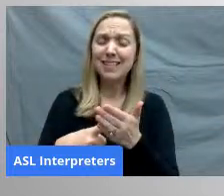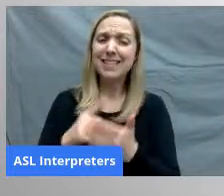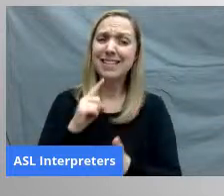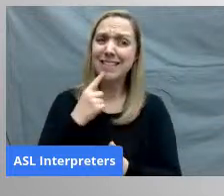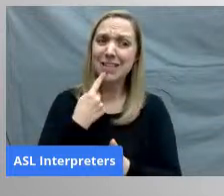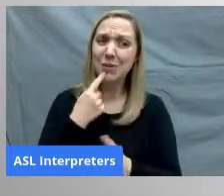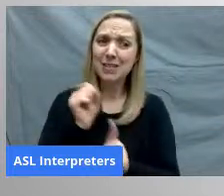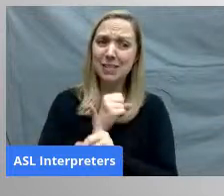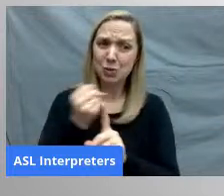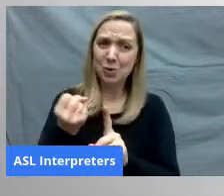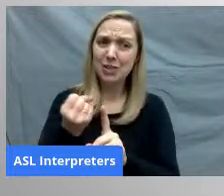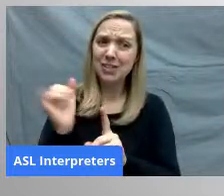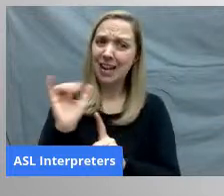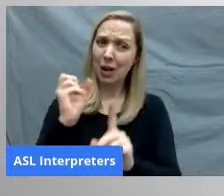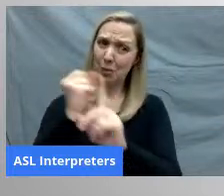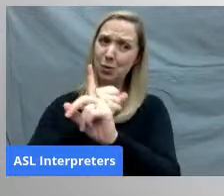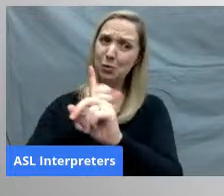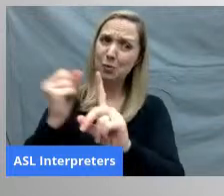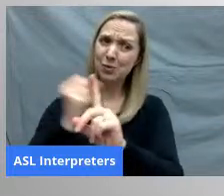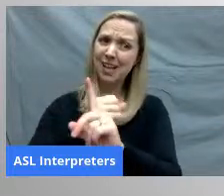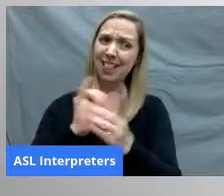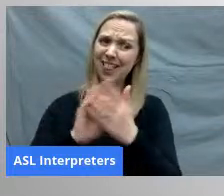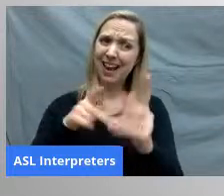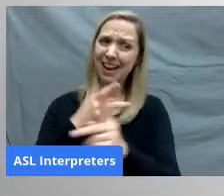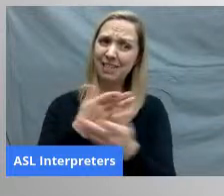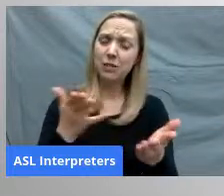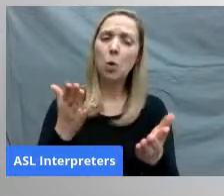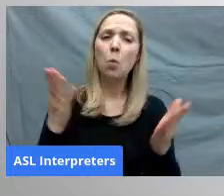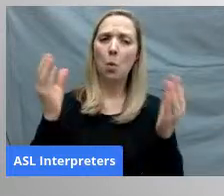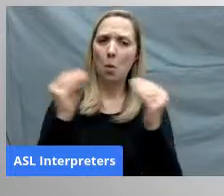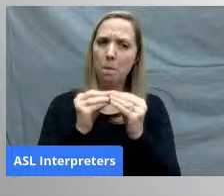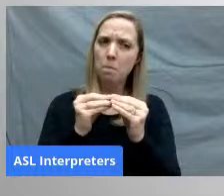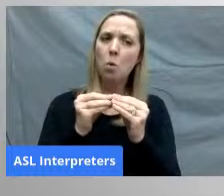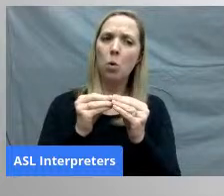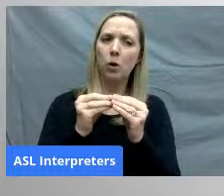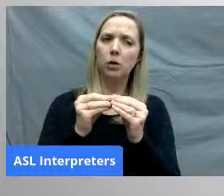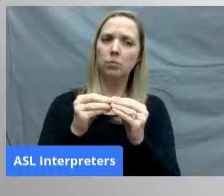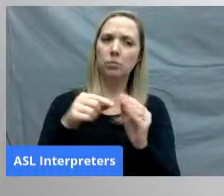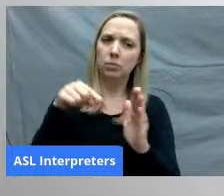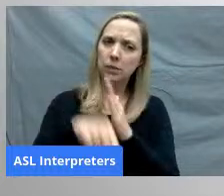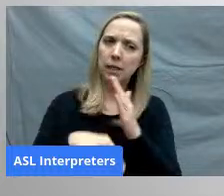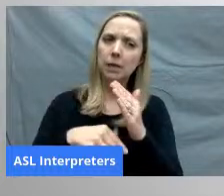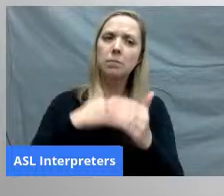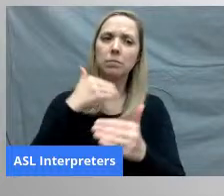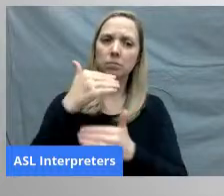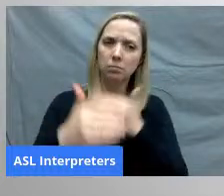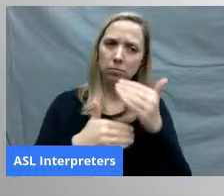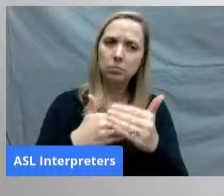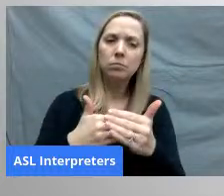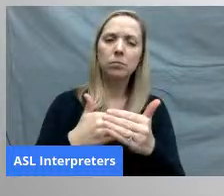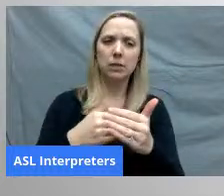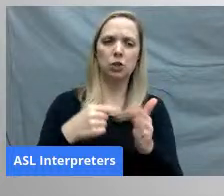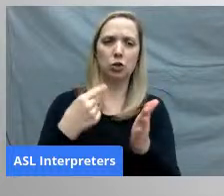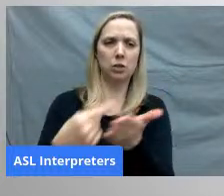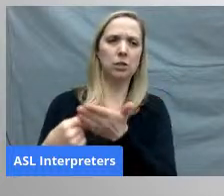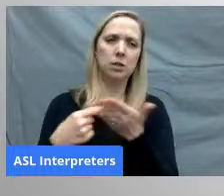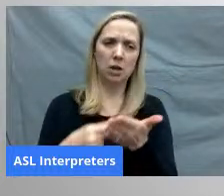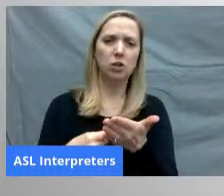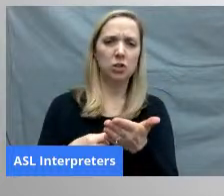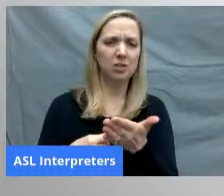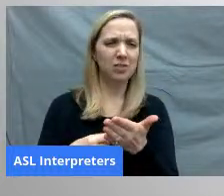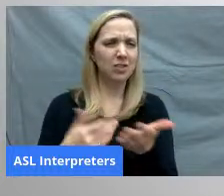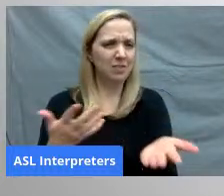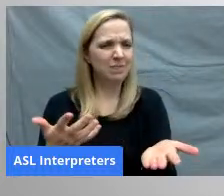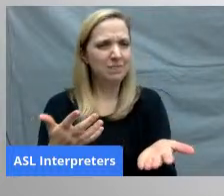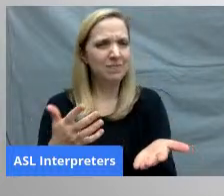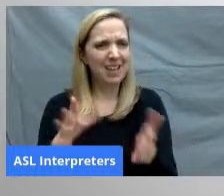and things of that nature. So again, we're going to flush that out in a procedure, Ms. Davis, because to your